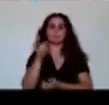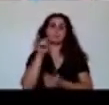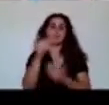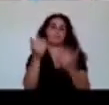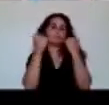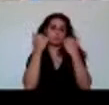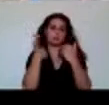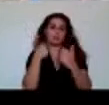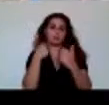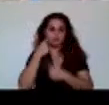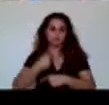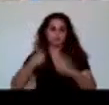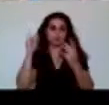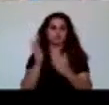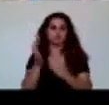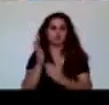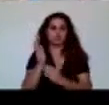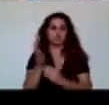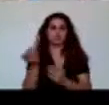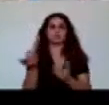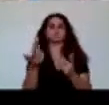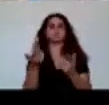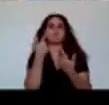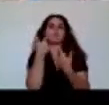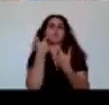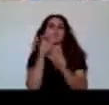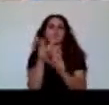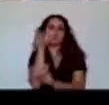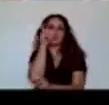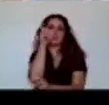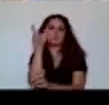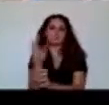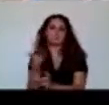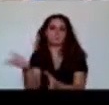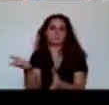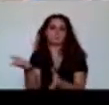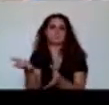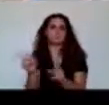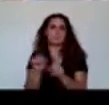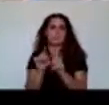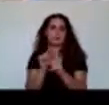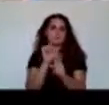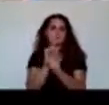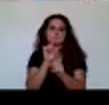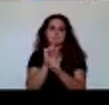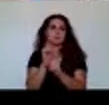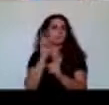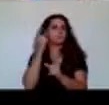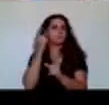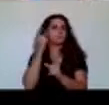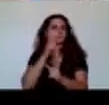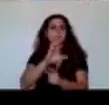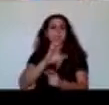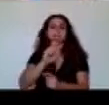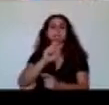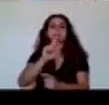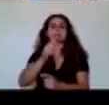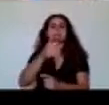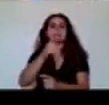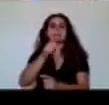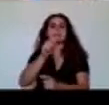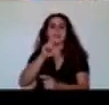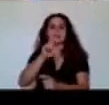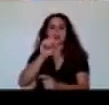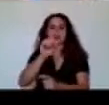just showed you, we can look at is from control subjects with intact cerebella, and they show this normal pattern of